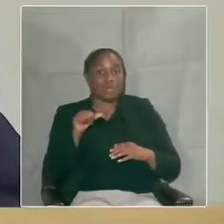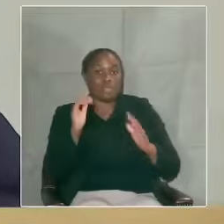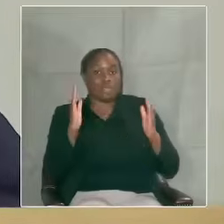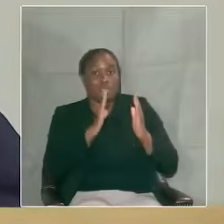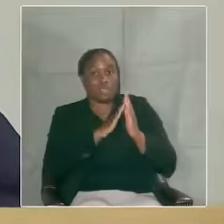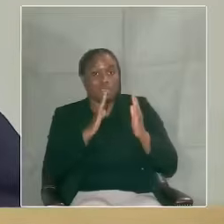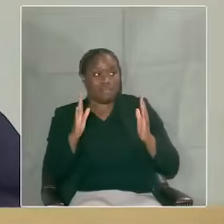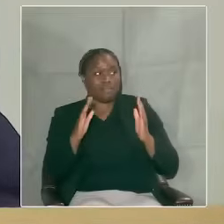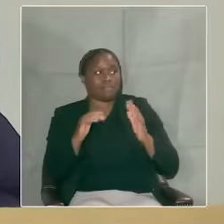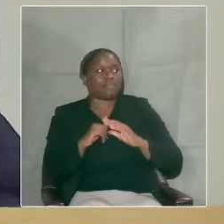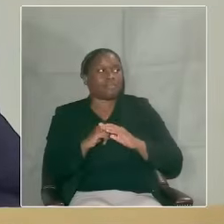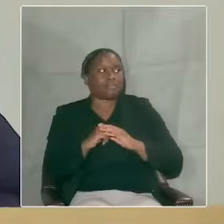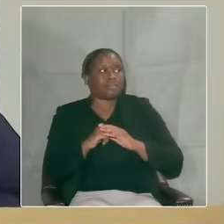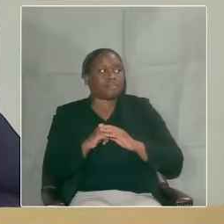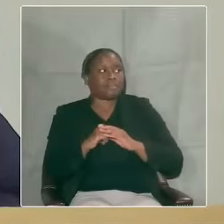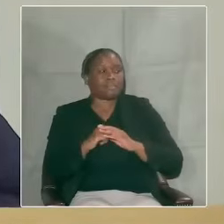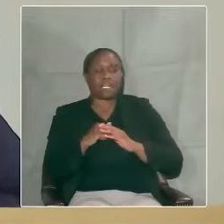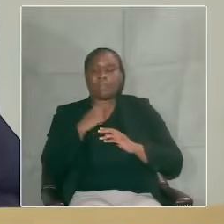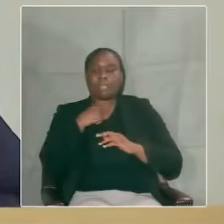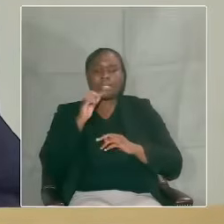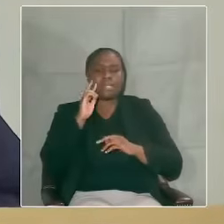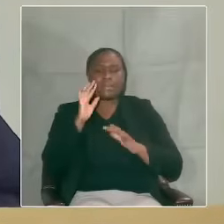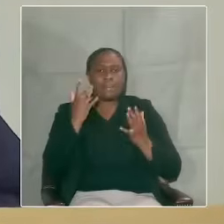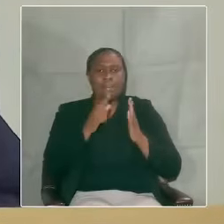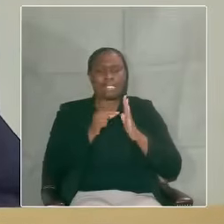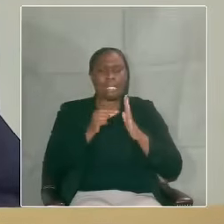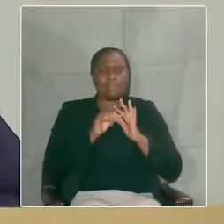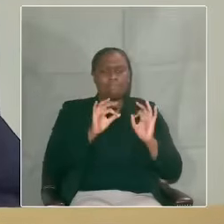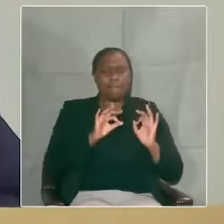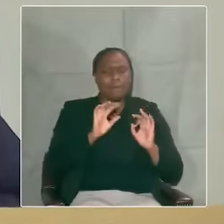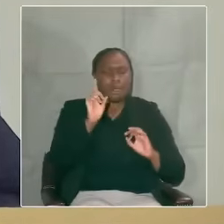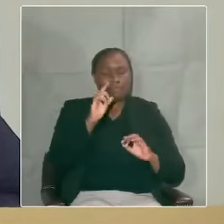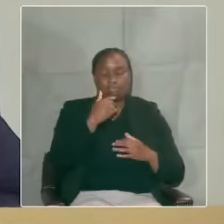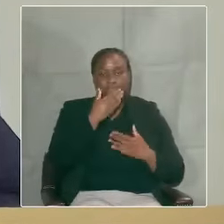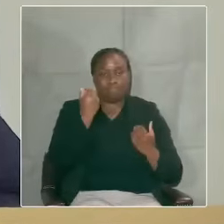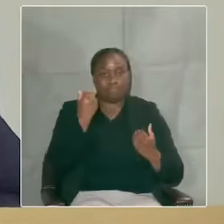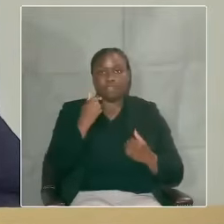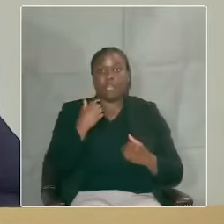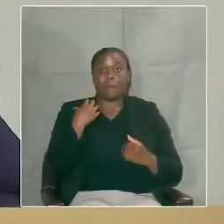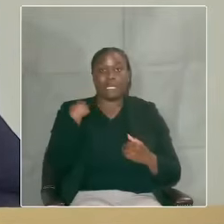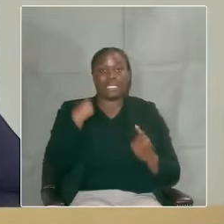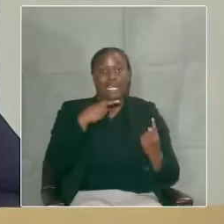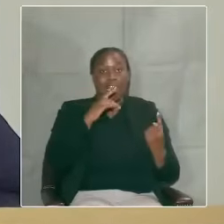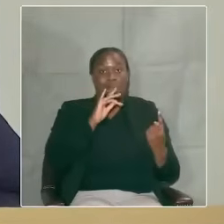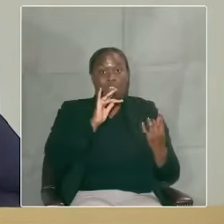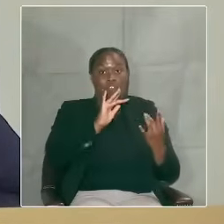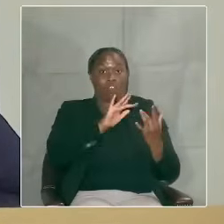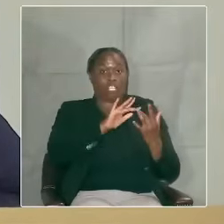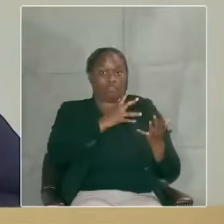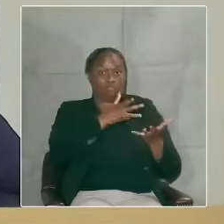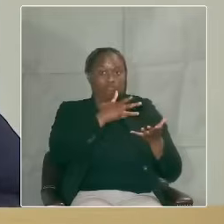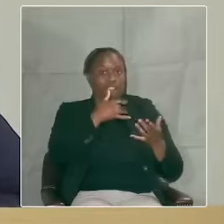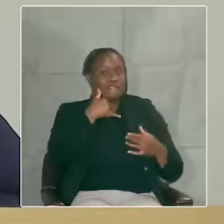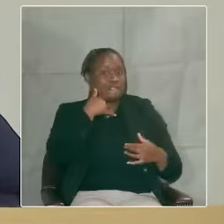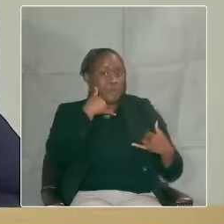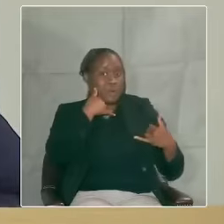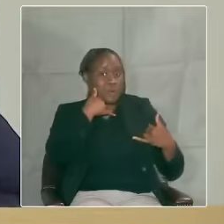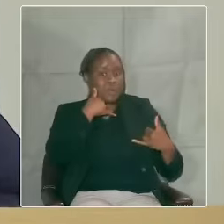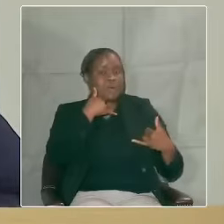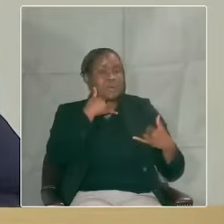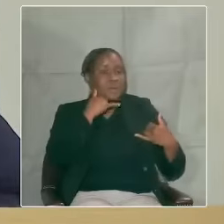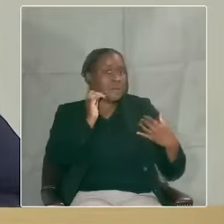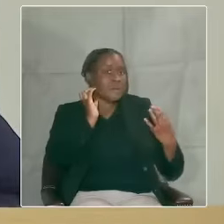week, although I do not recall the exact date, I contacted the minister via mobile to